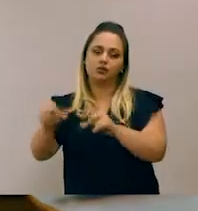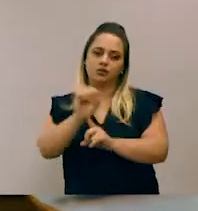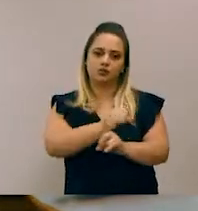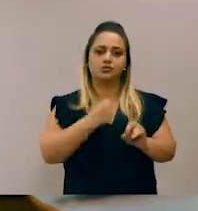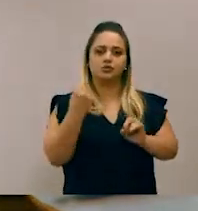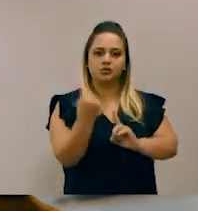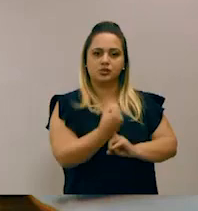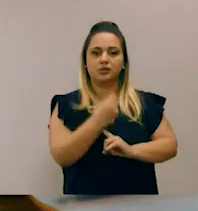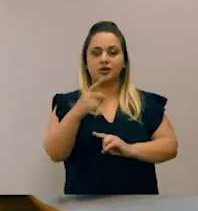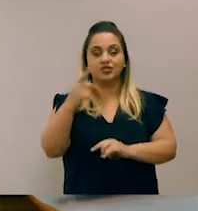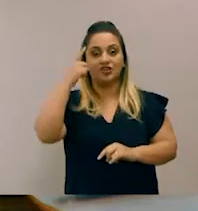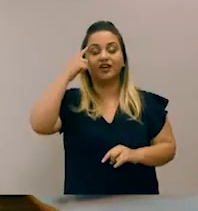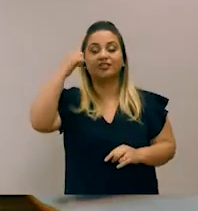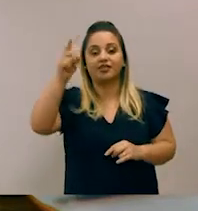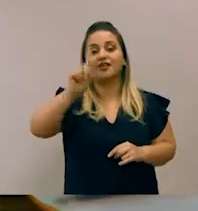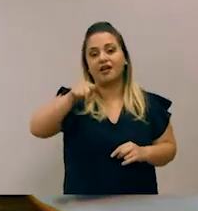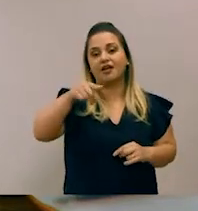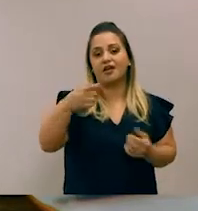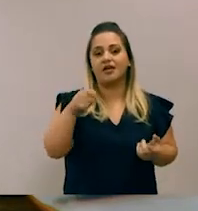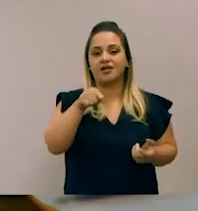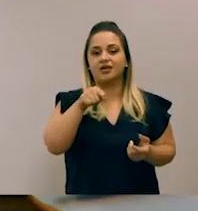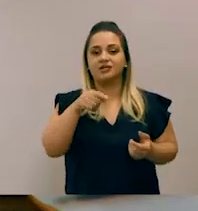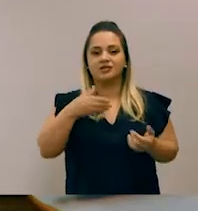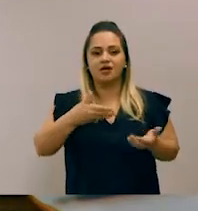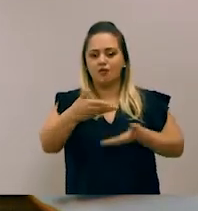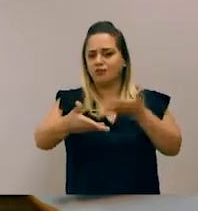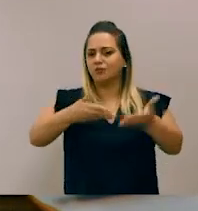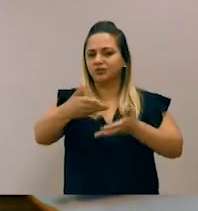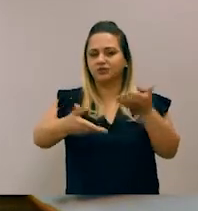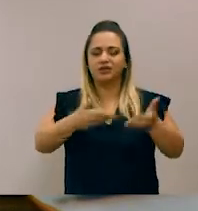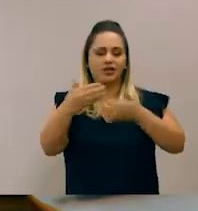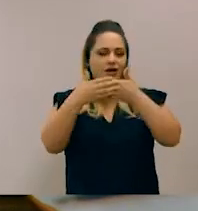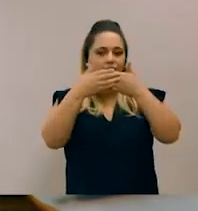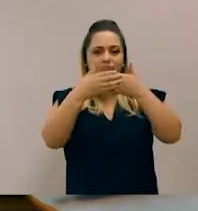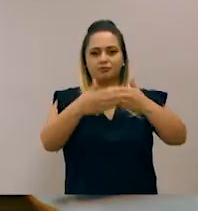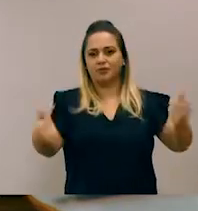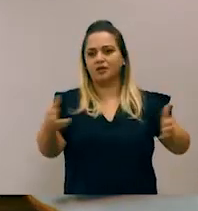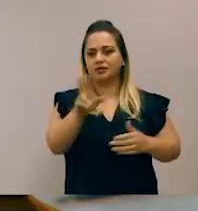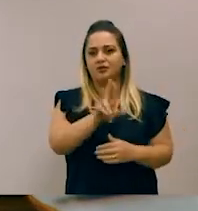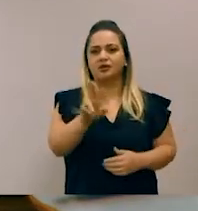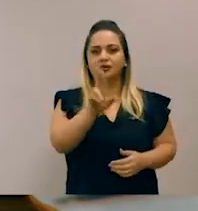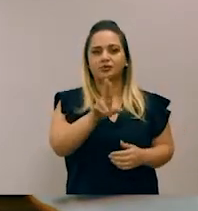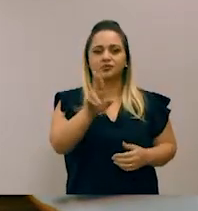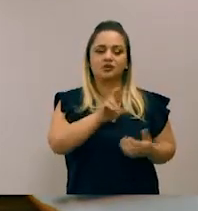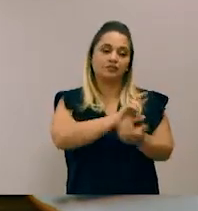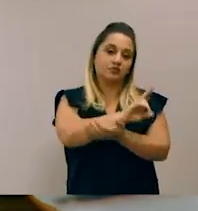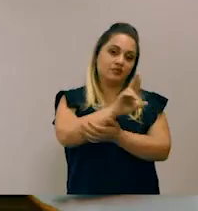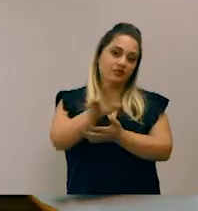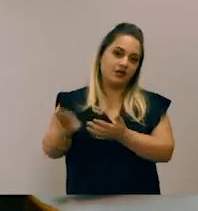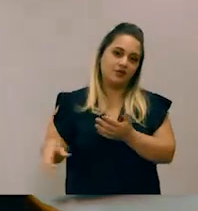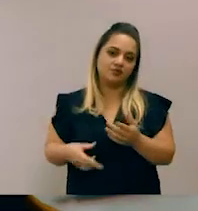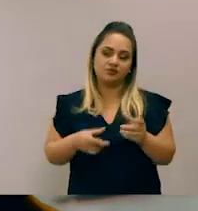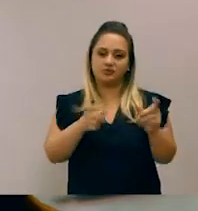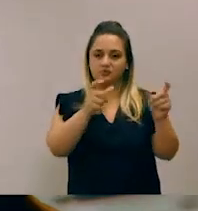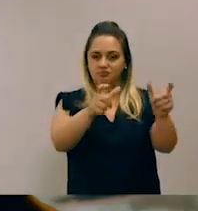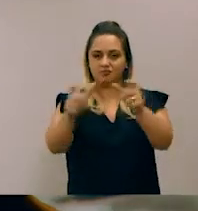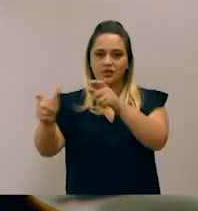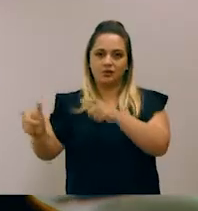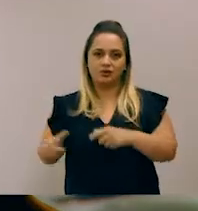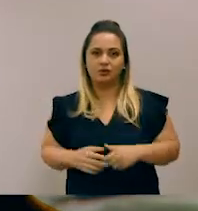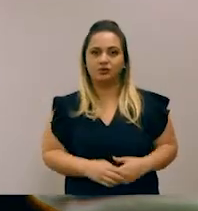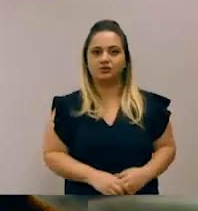society. This is exactly the idea, to share it, to keep it open to the different